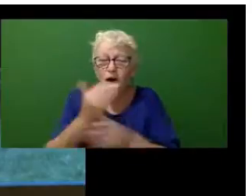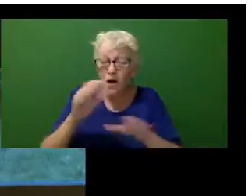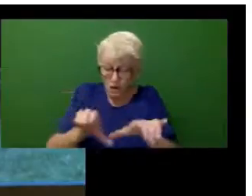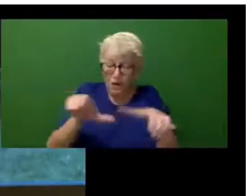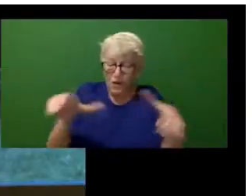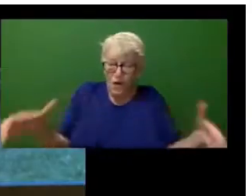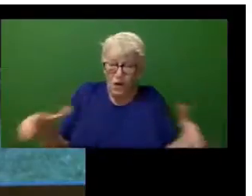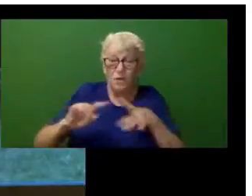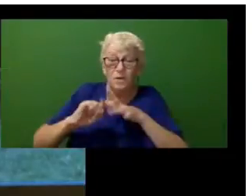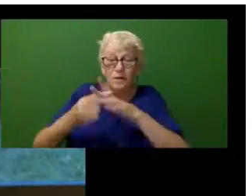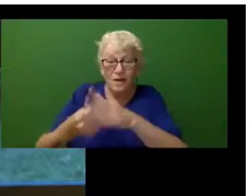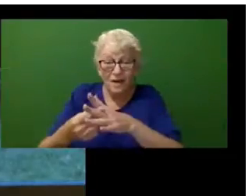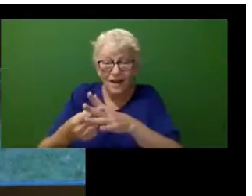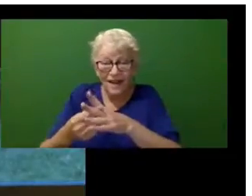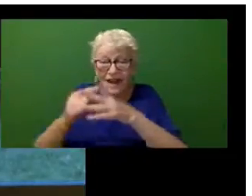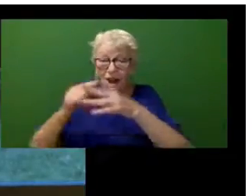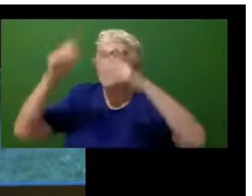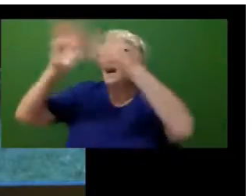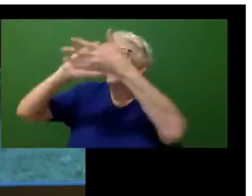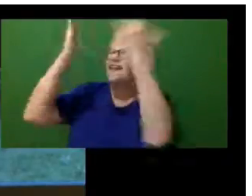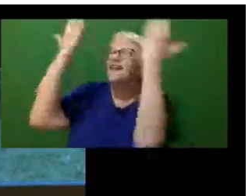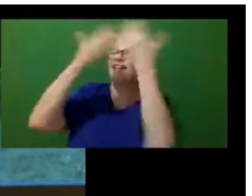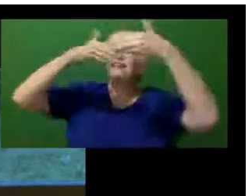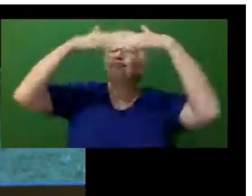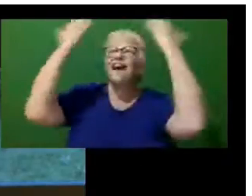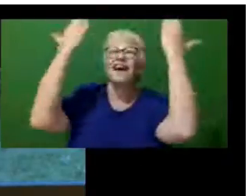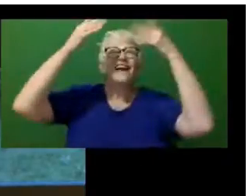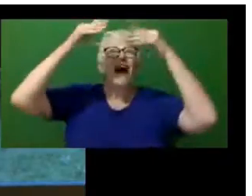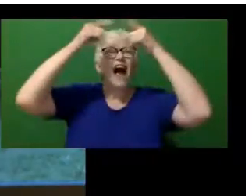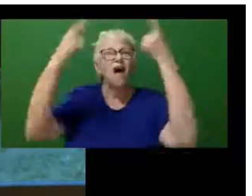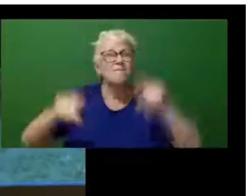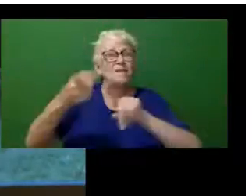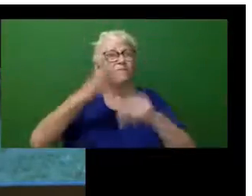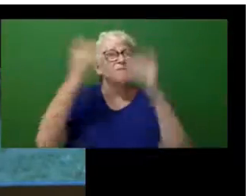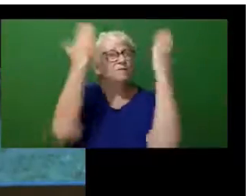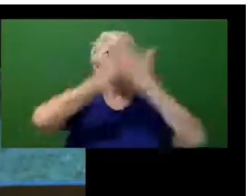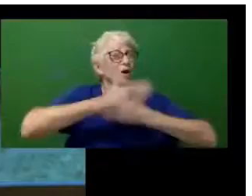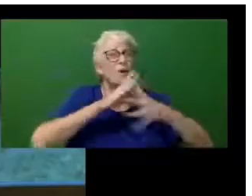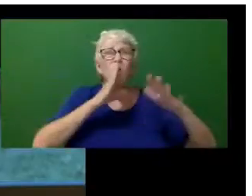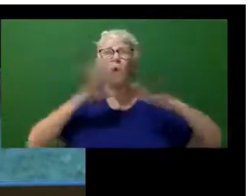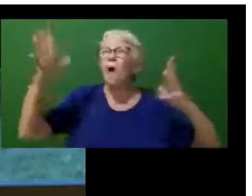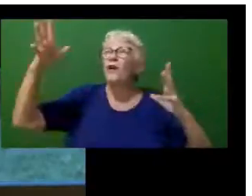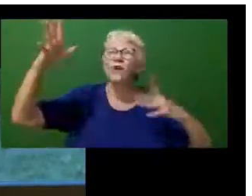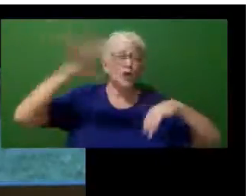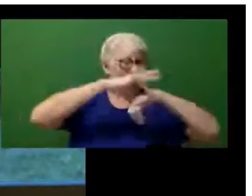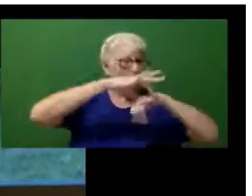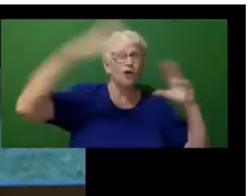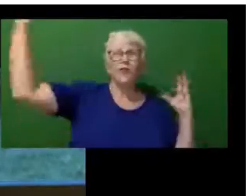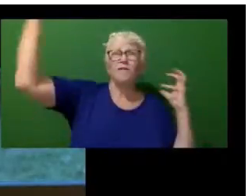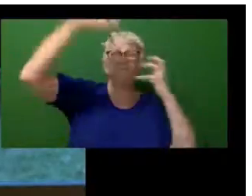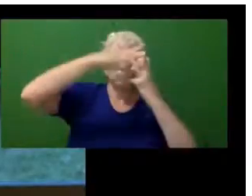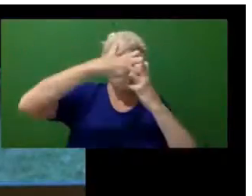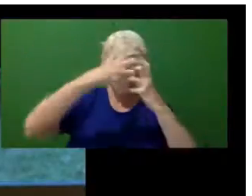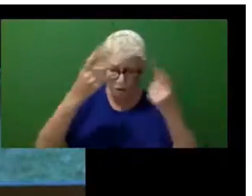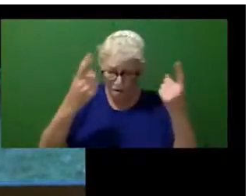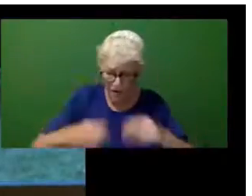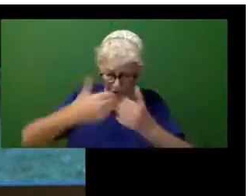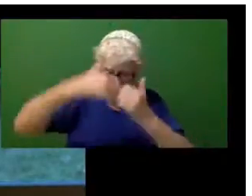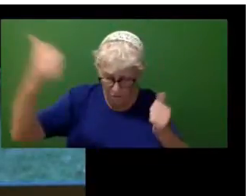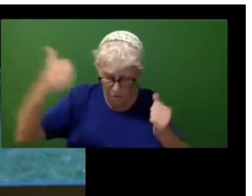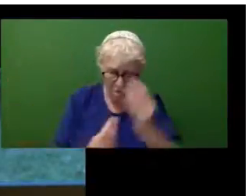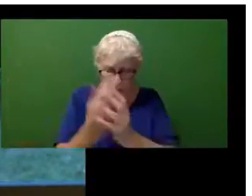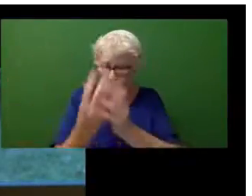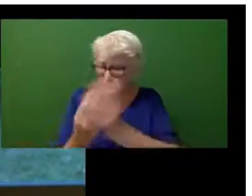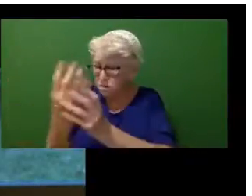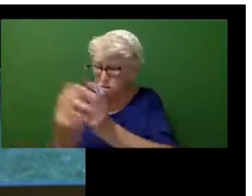The Torah tells us the book of Genesis, light spilled out of darkness, waters were gathered together, land appeared and